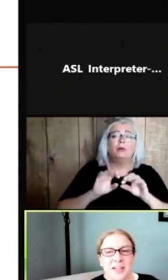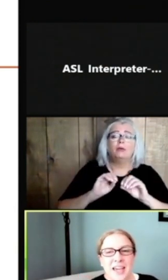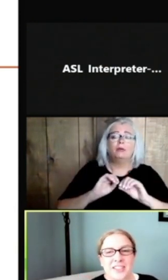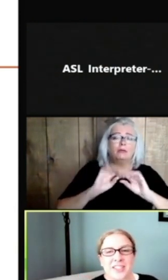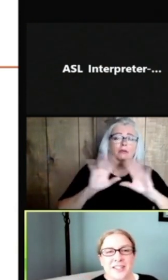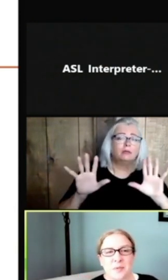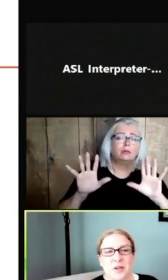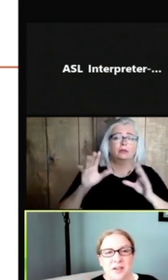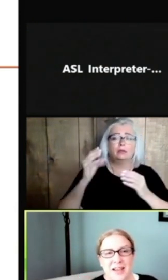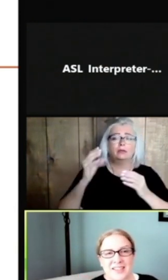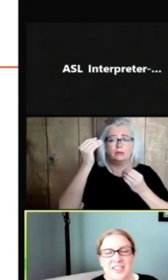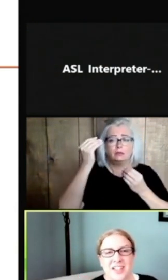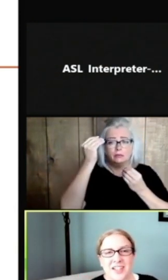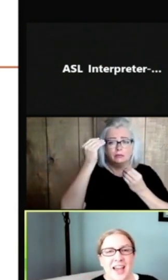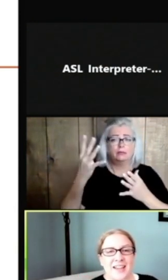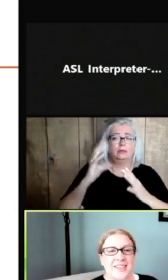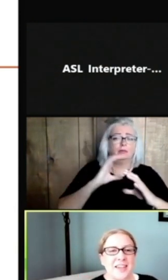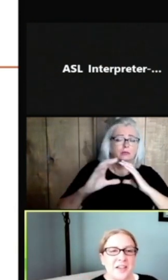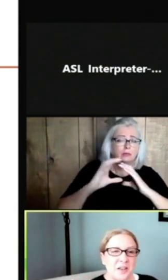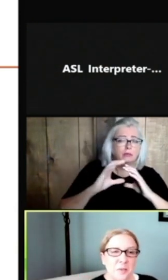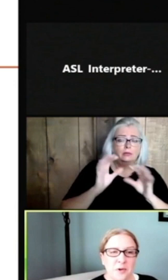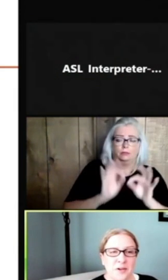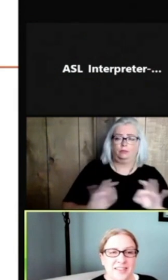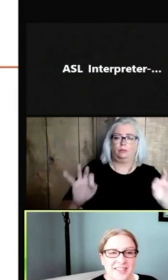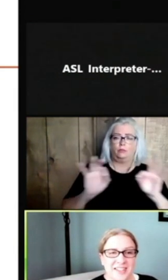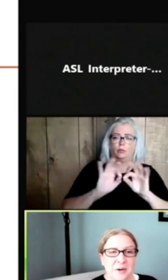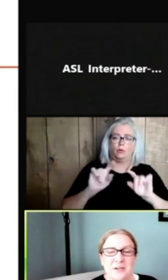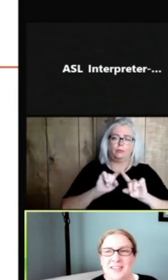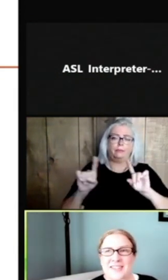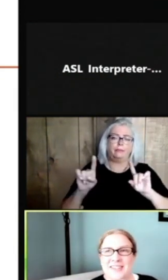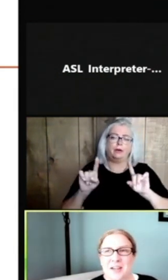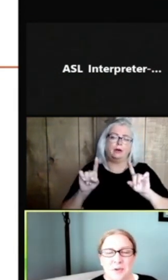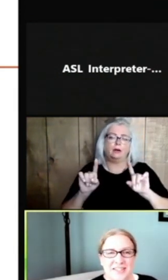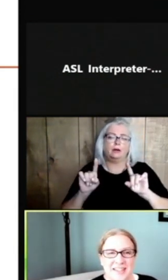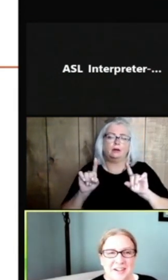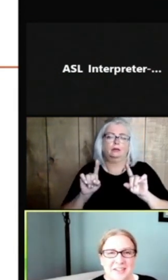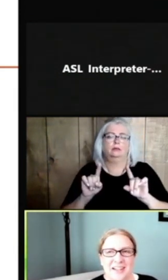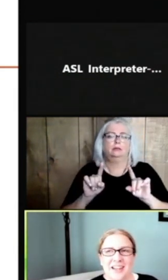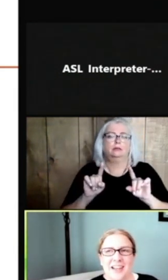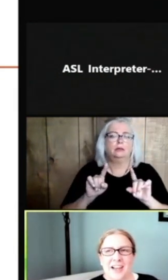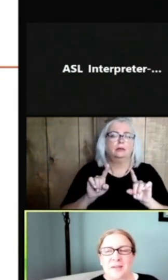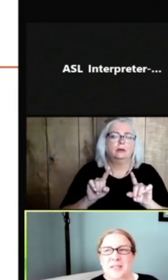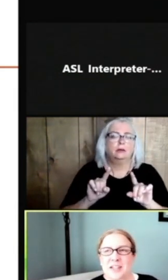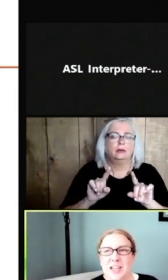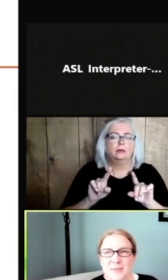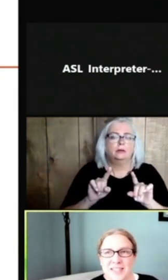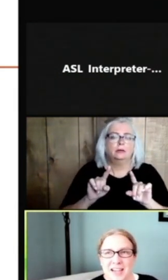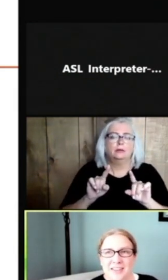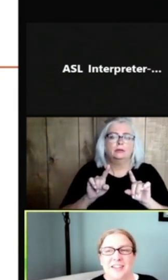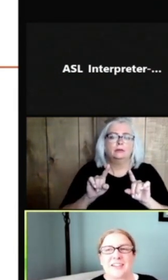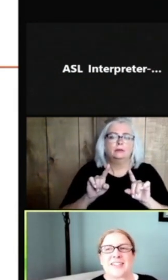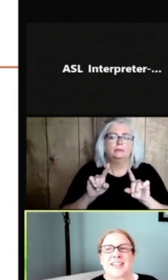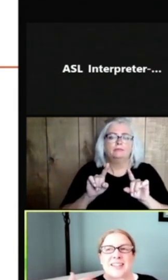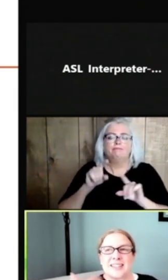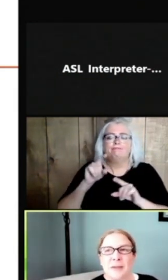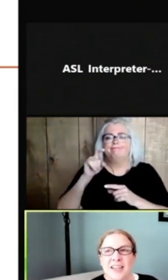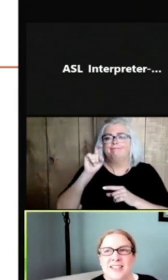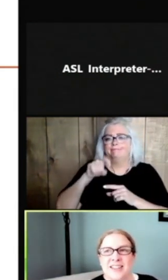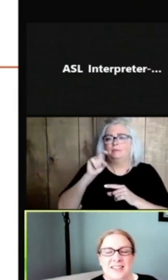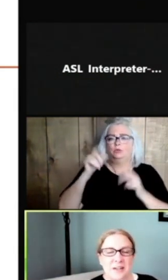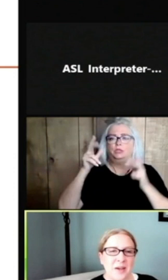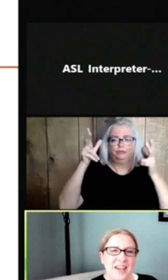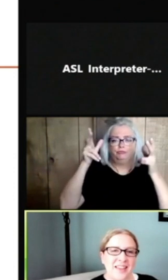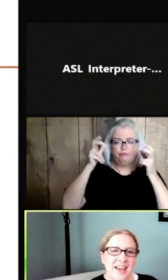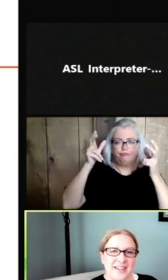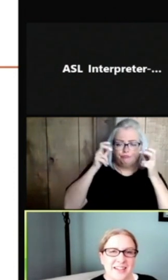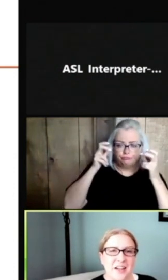but communication is more than messaging, as the quote on this slide points out. So when it comes to health literacy, it's explaining